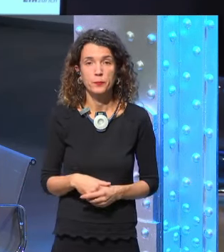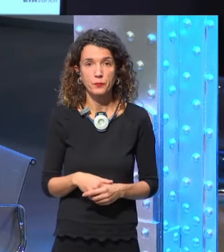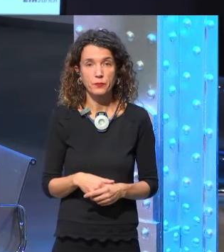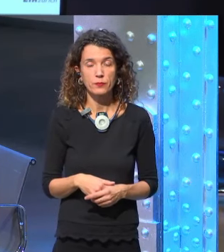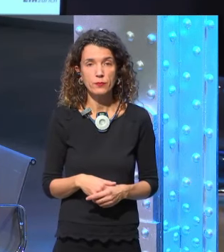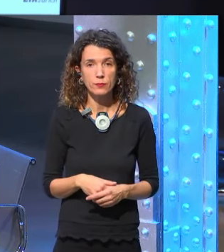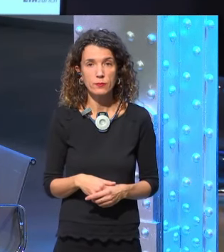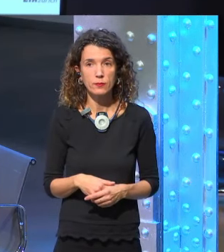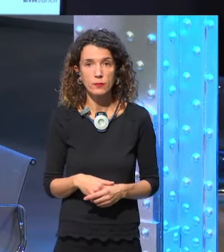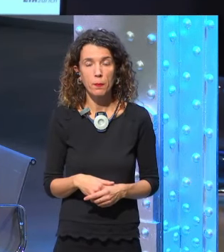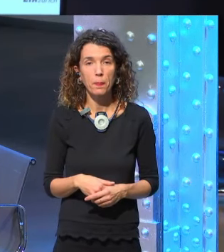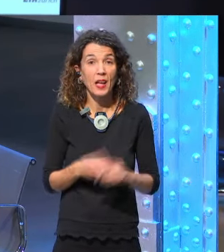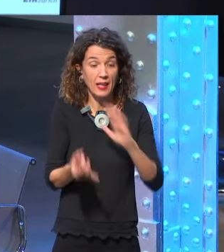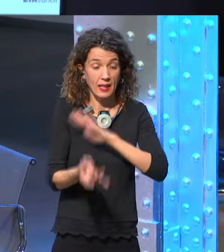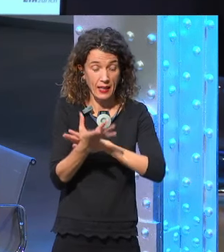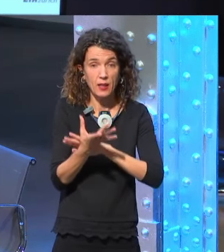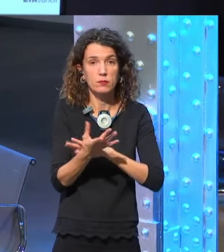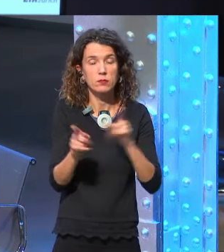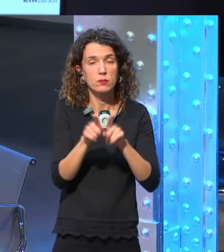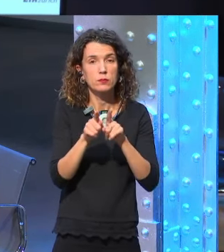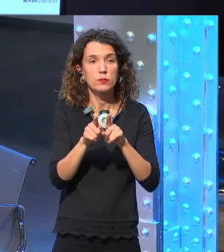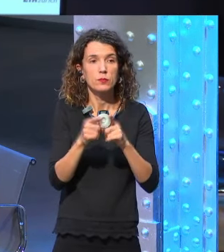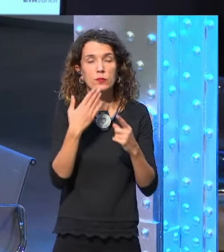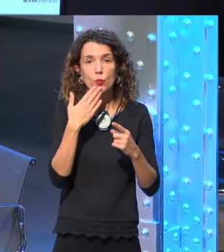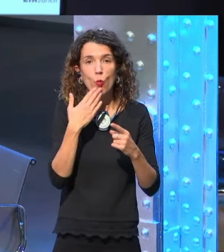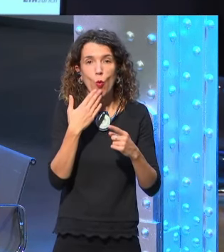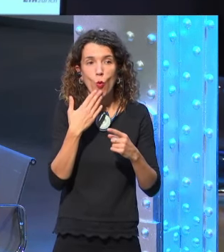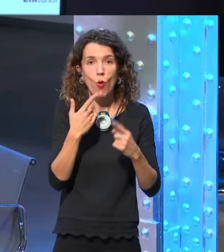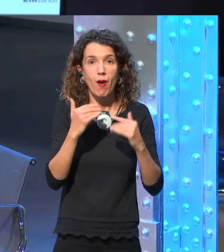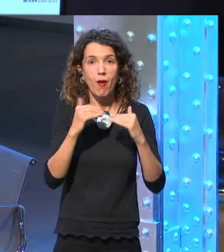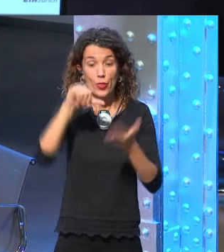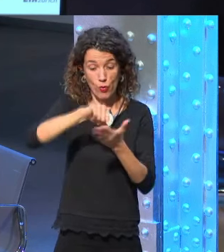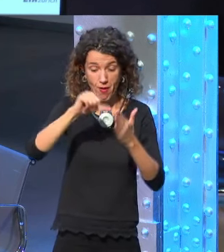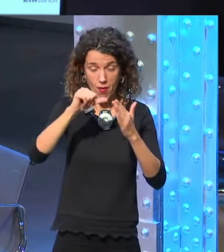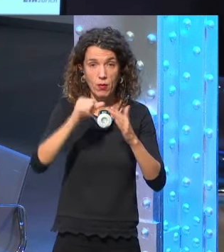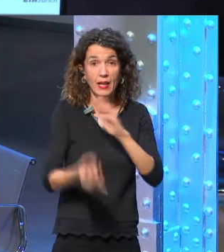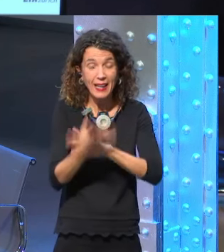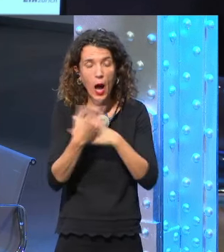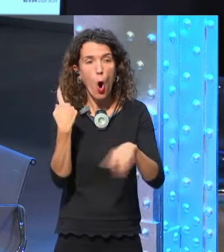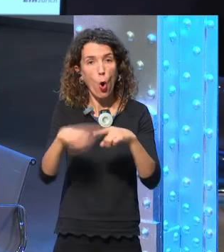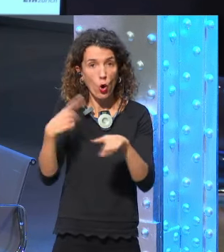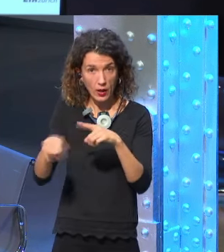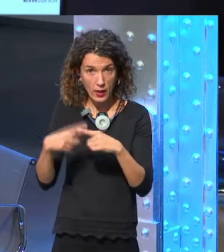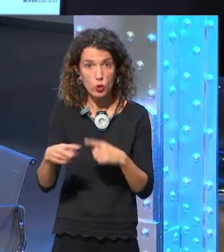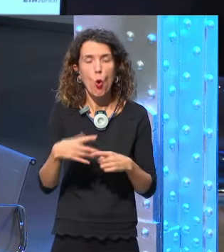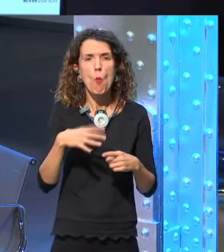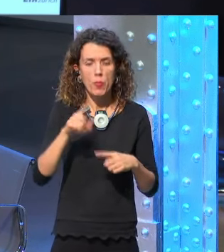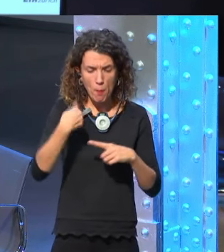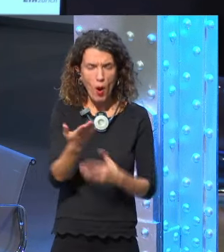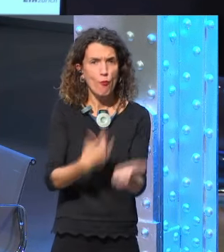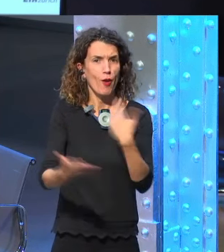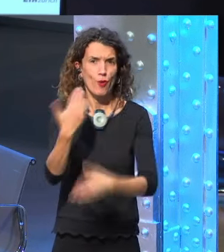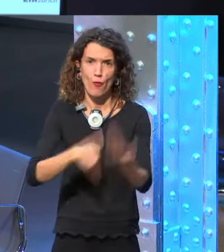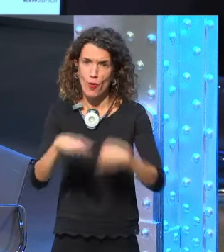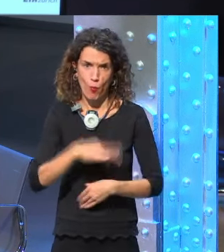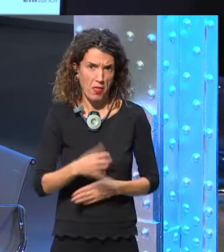city carpet, but you really contain it in an object and you build it back. That's the kind of conceptual model. It